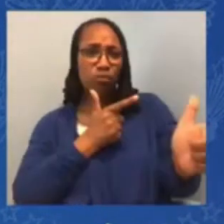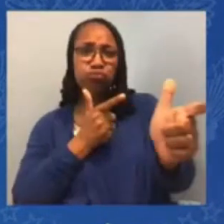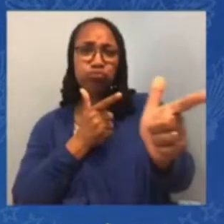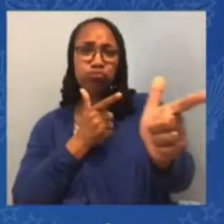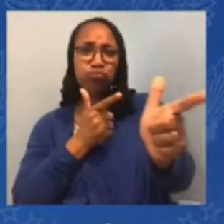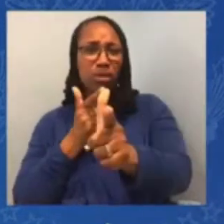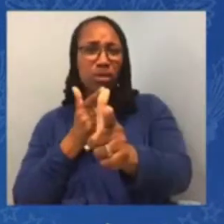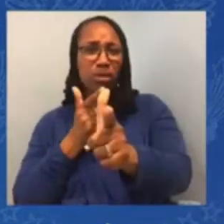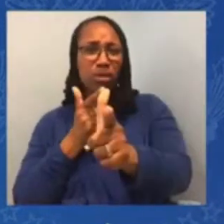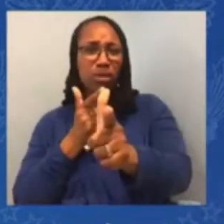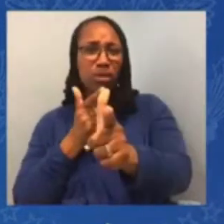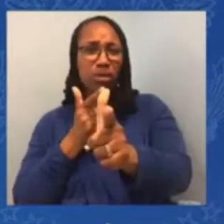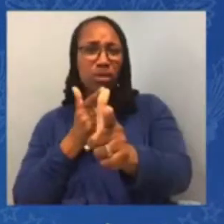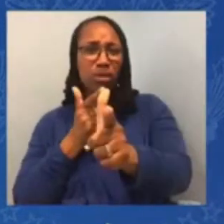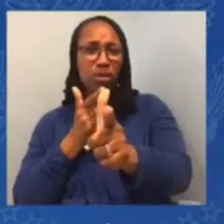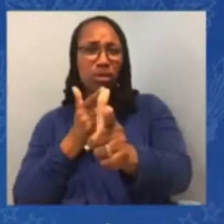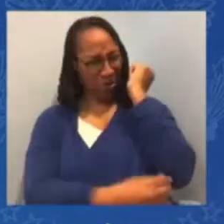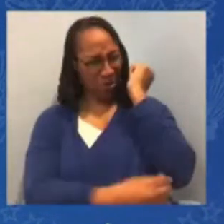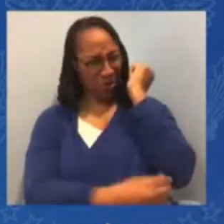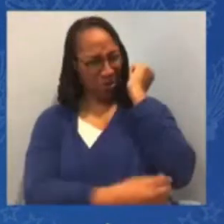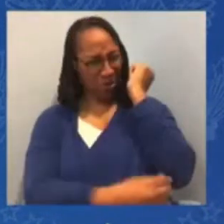And